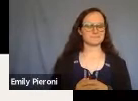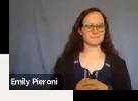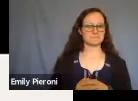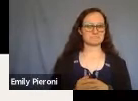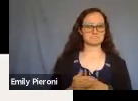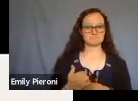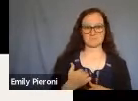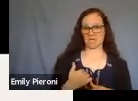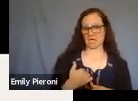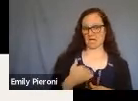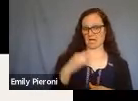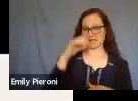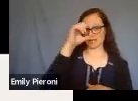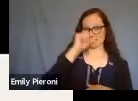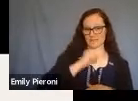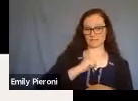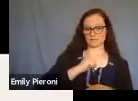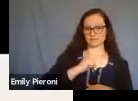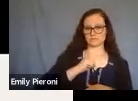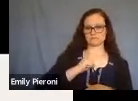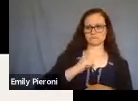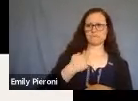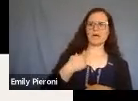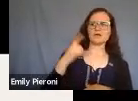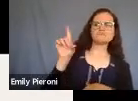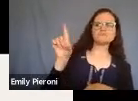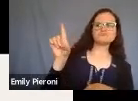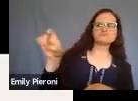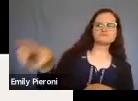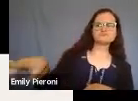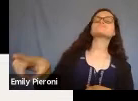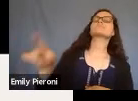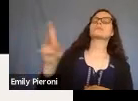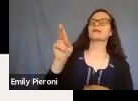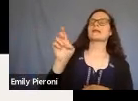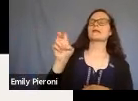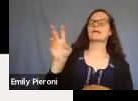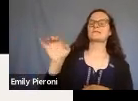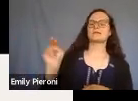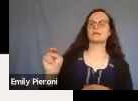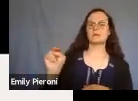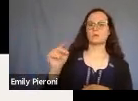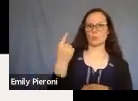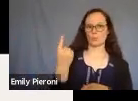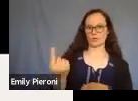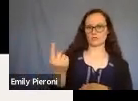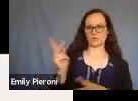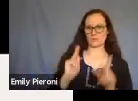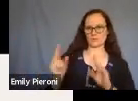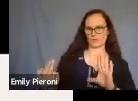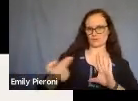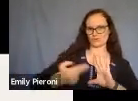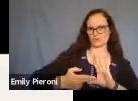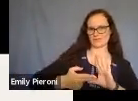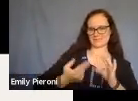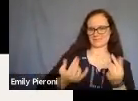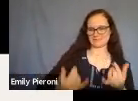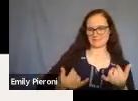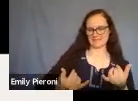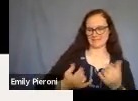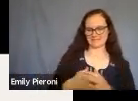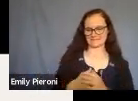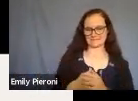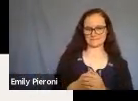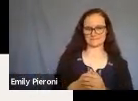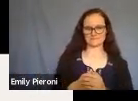guess I'll put one to you, Kevin, and one to our attendees as well, because I think that this is something that I